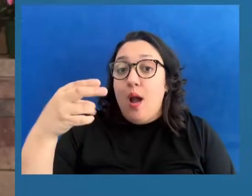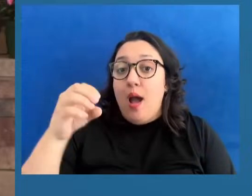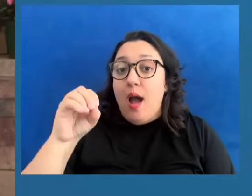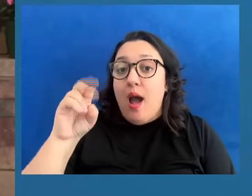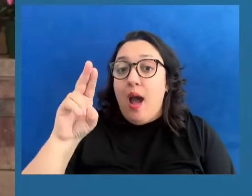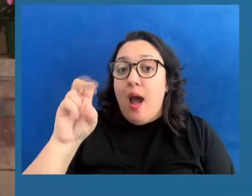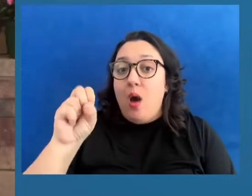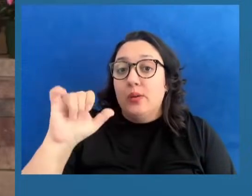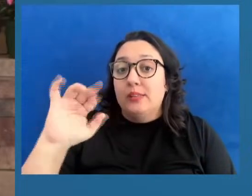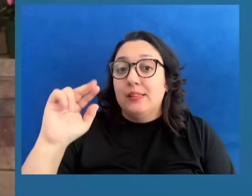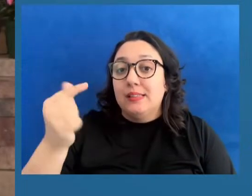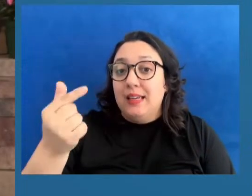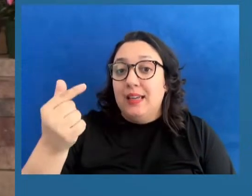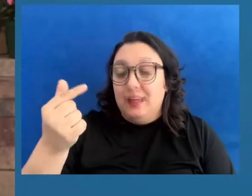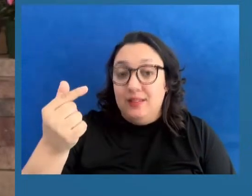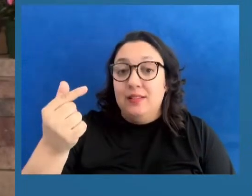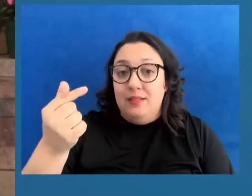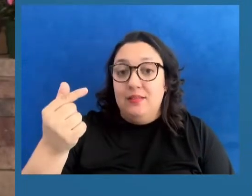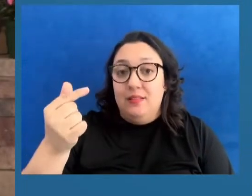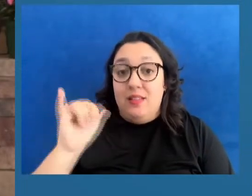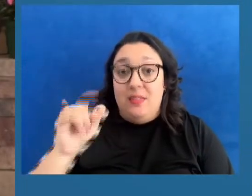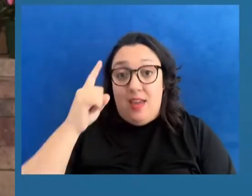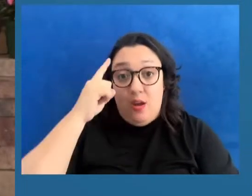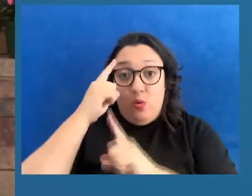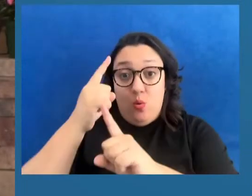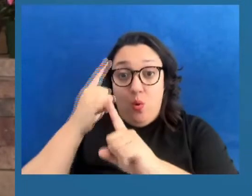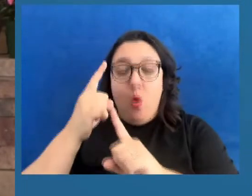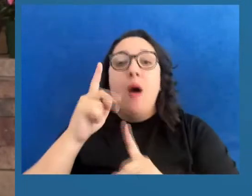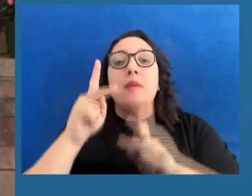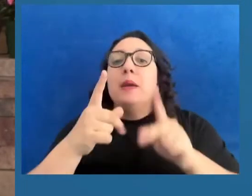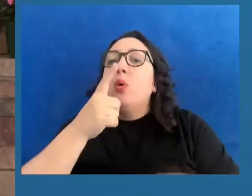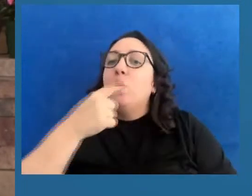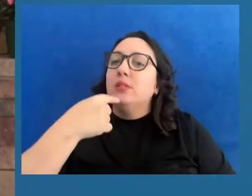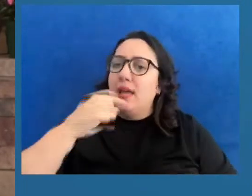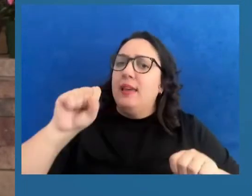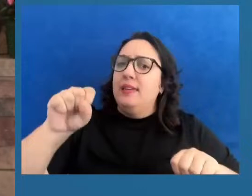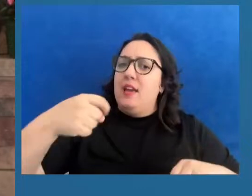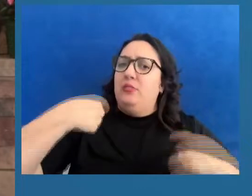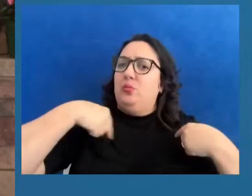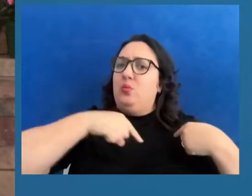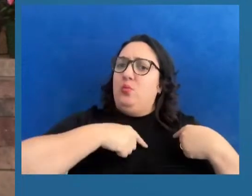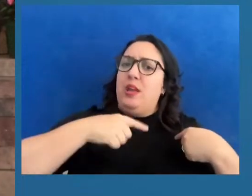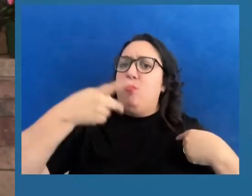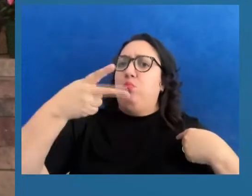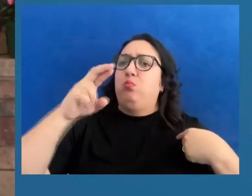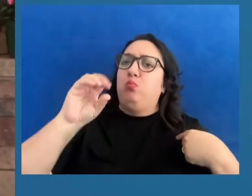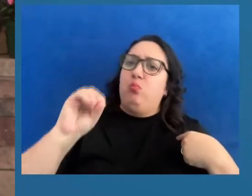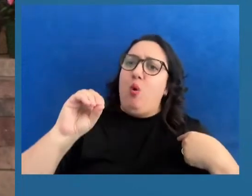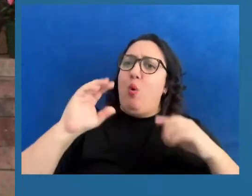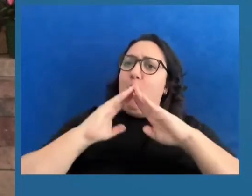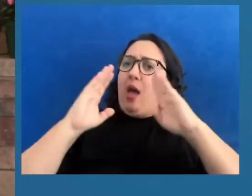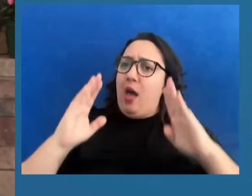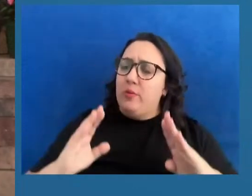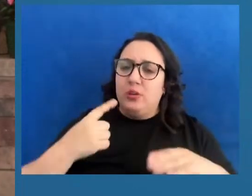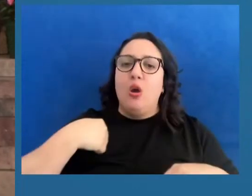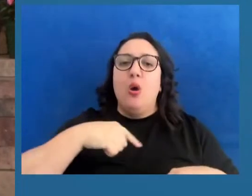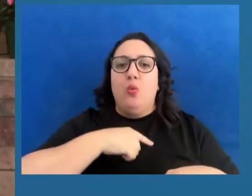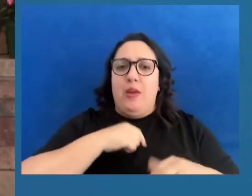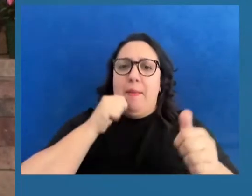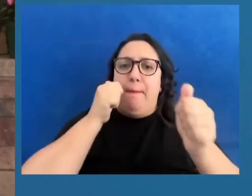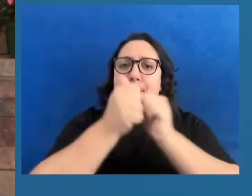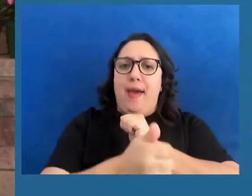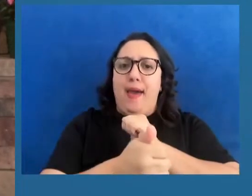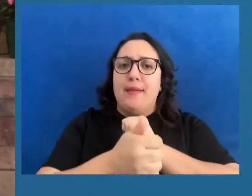we are pro-housing, we will step up and pass a resolution. I was on a town board for 14 years. We did resolutions all the time. You